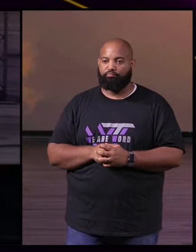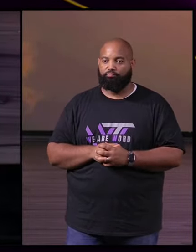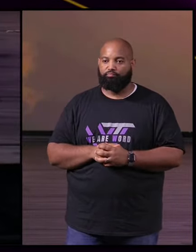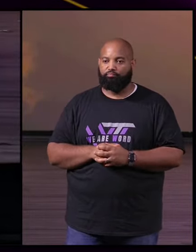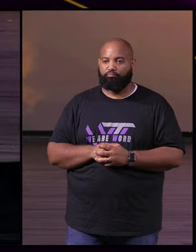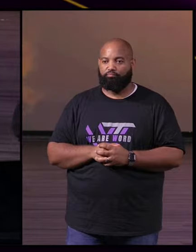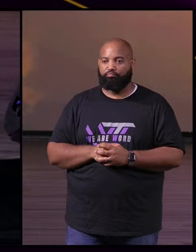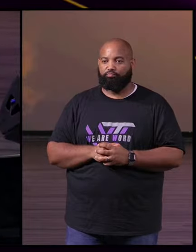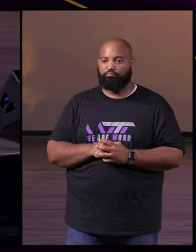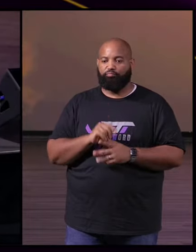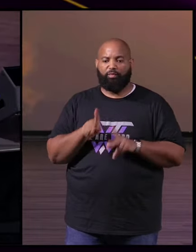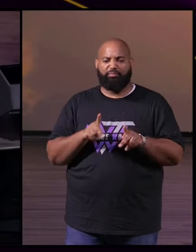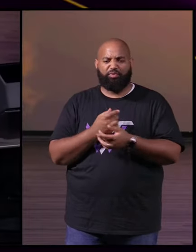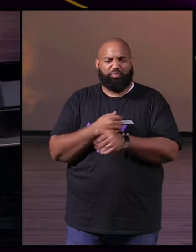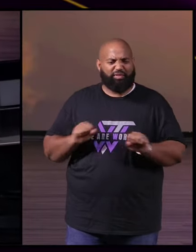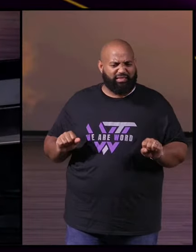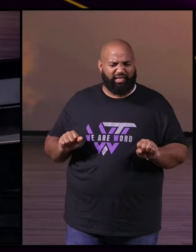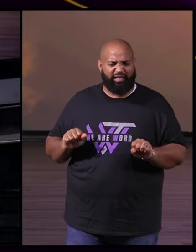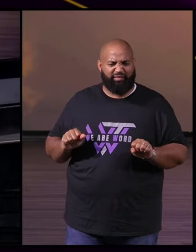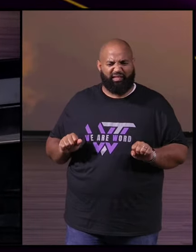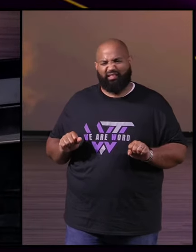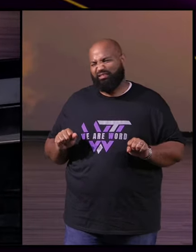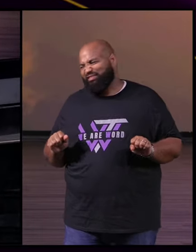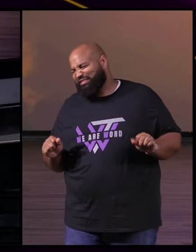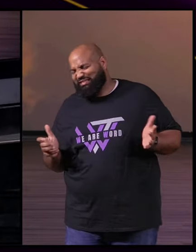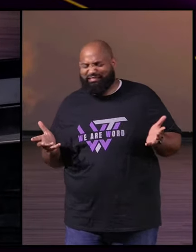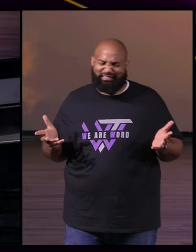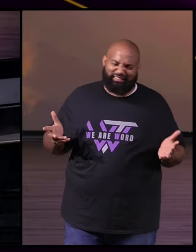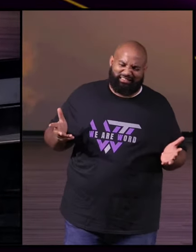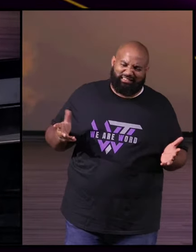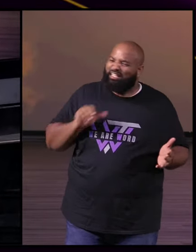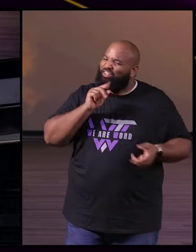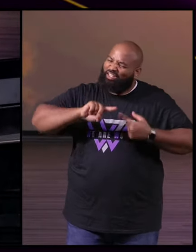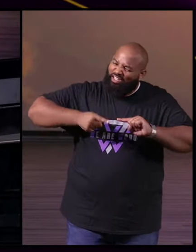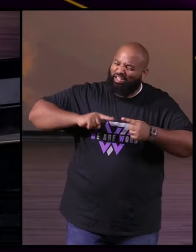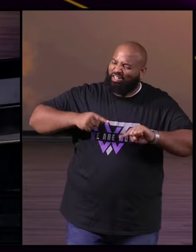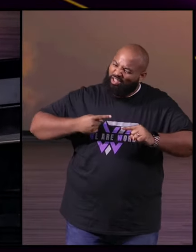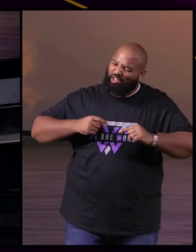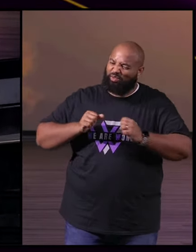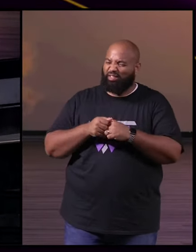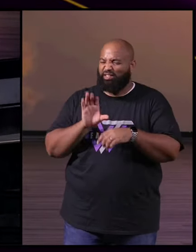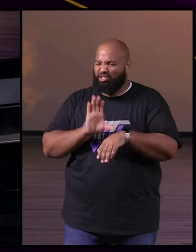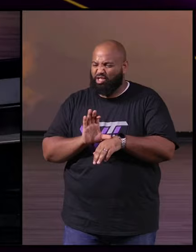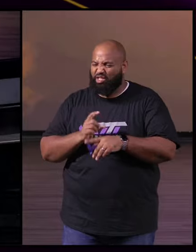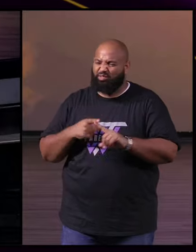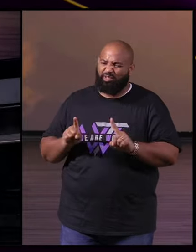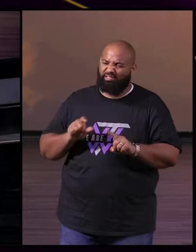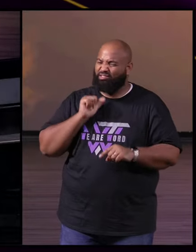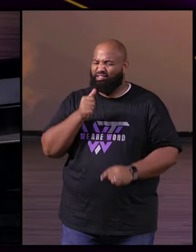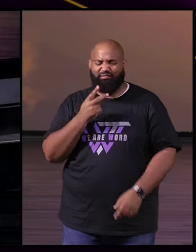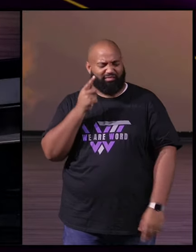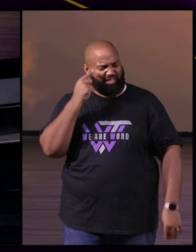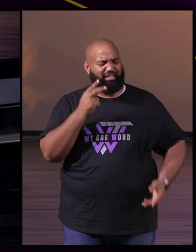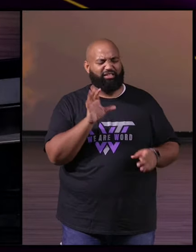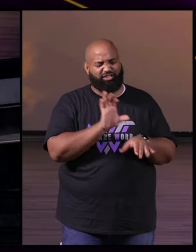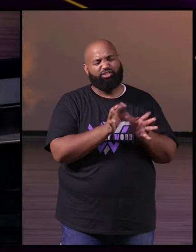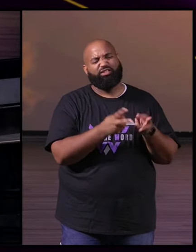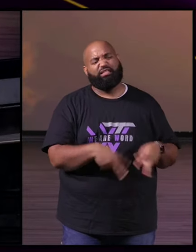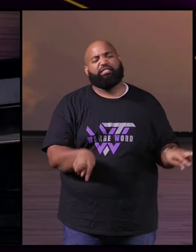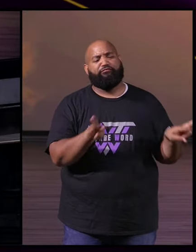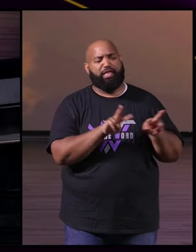people that are saved, but you're just not really, you didn't get hurt by the church. You just don't have a lot of value in it up until this